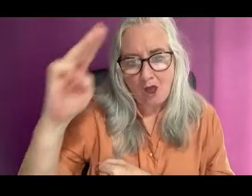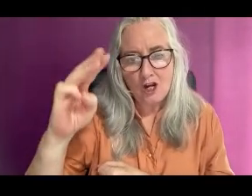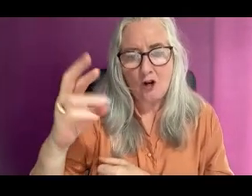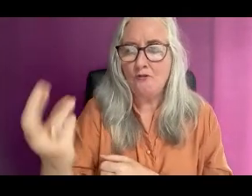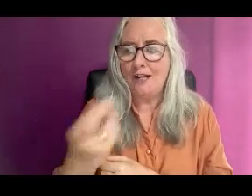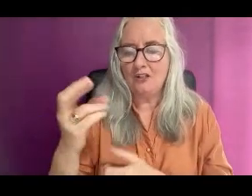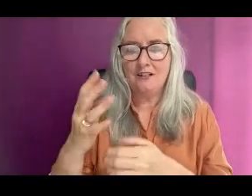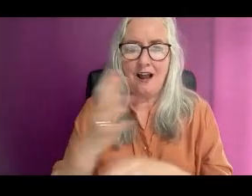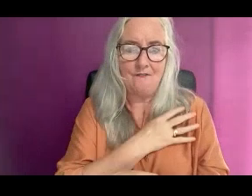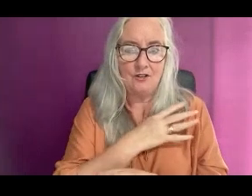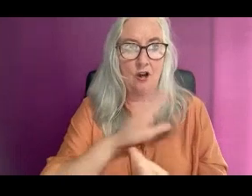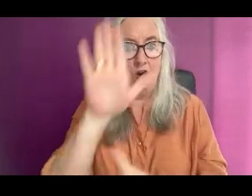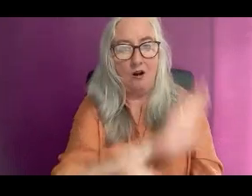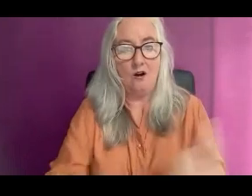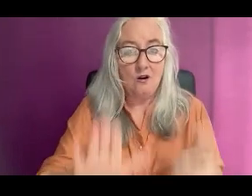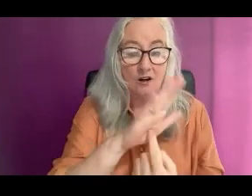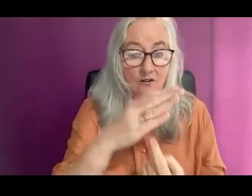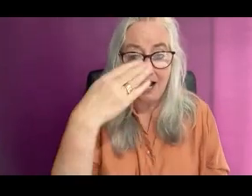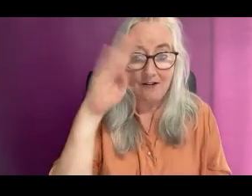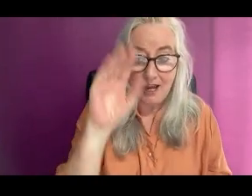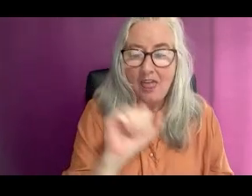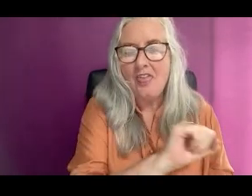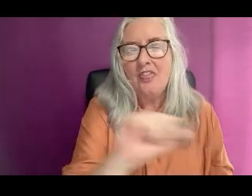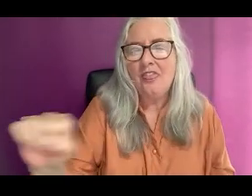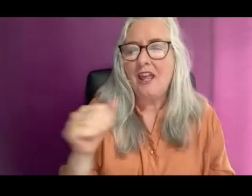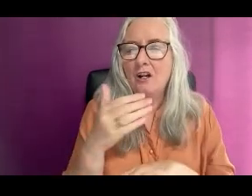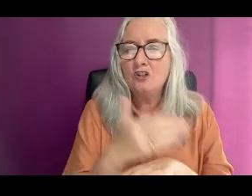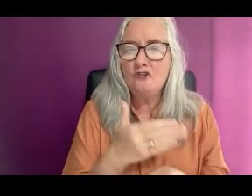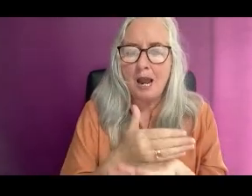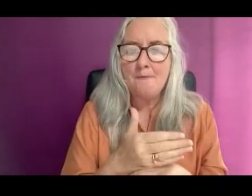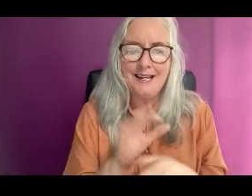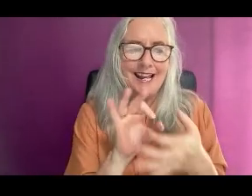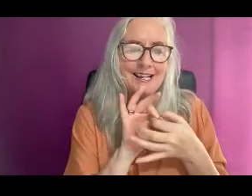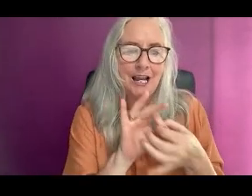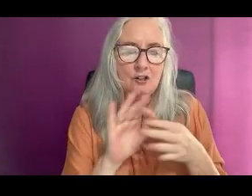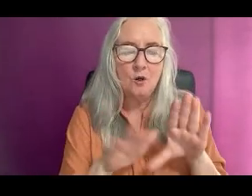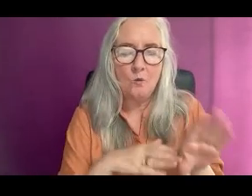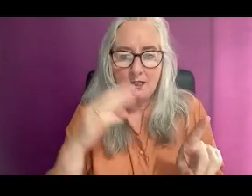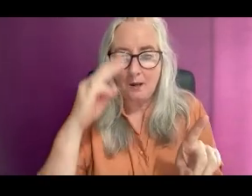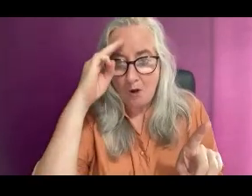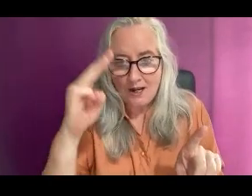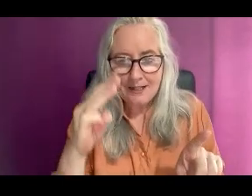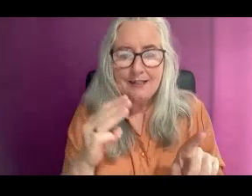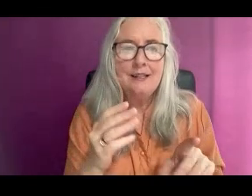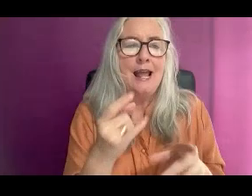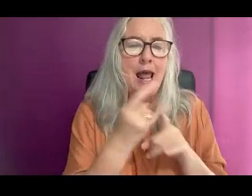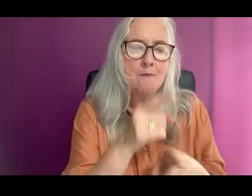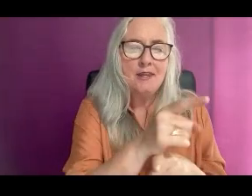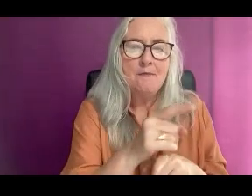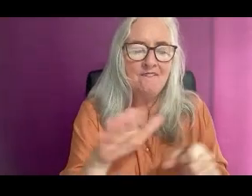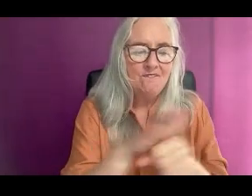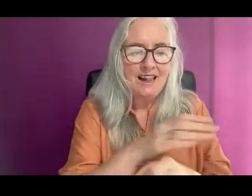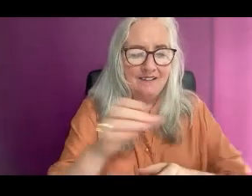the country, and their jobs are to basically engage with employers, help them to fill vacancies